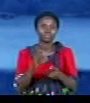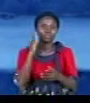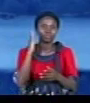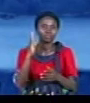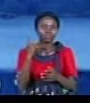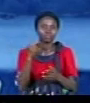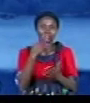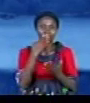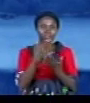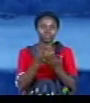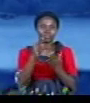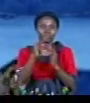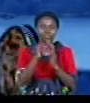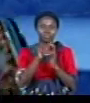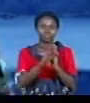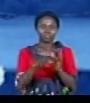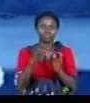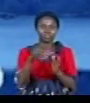my life.